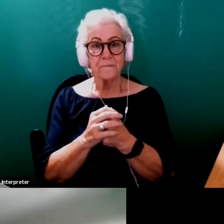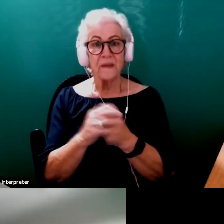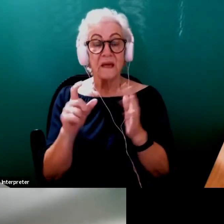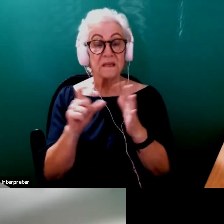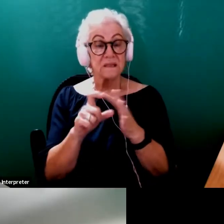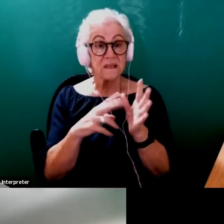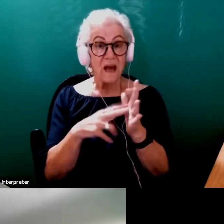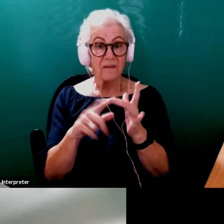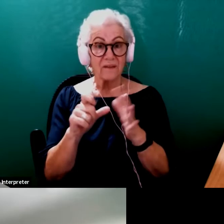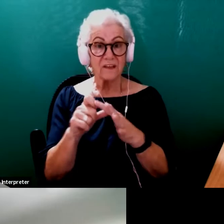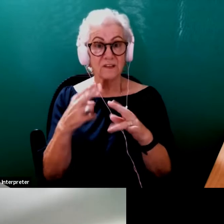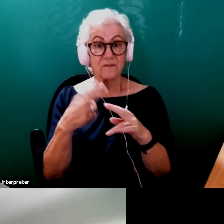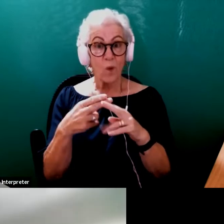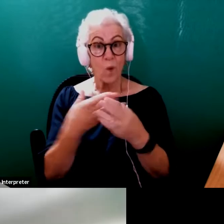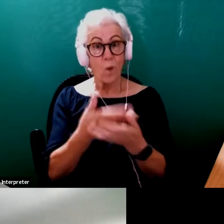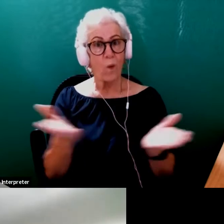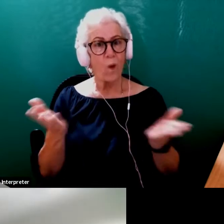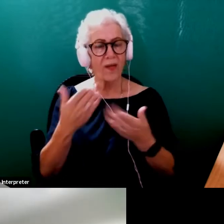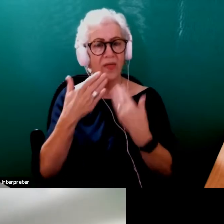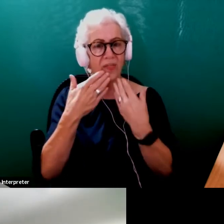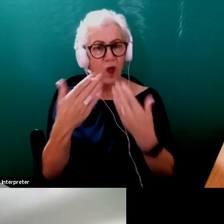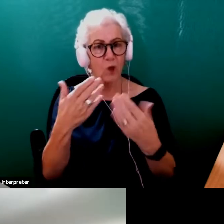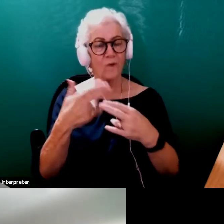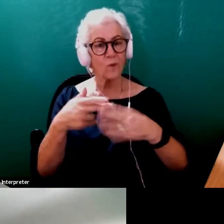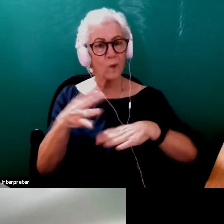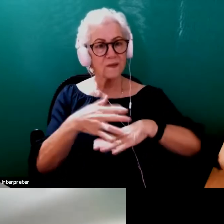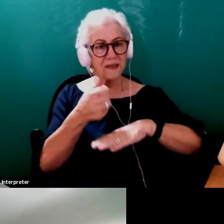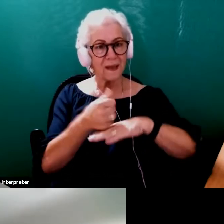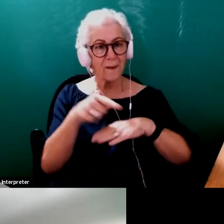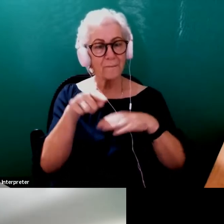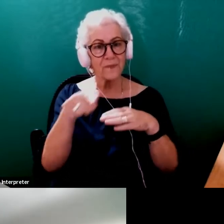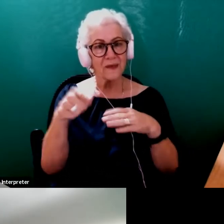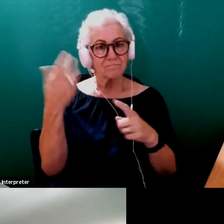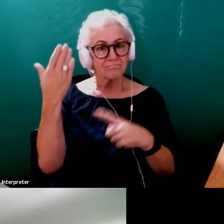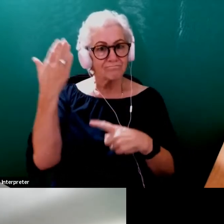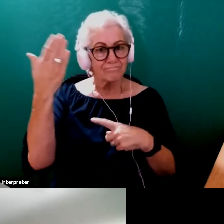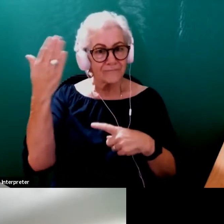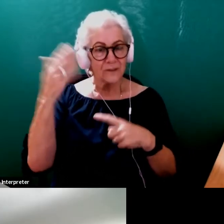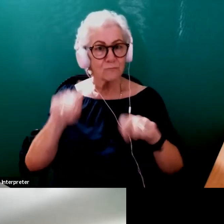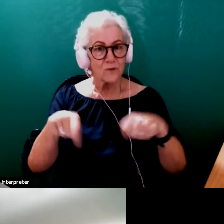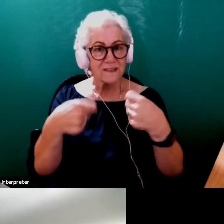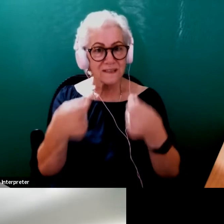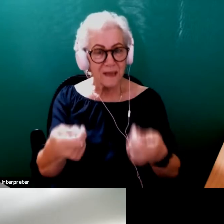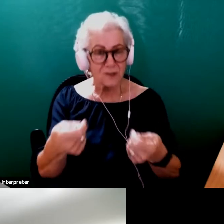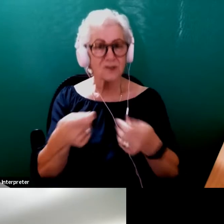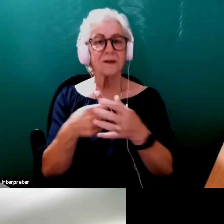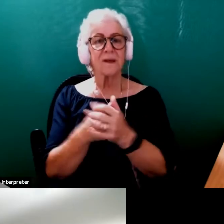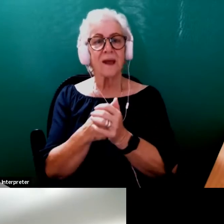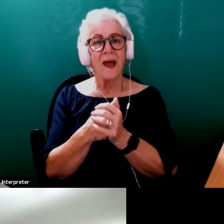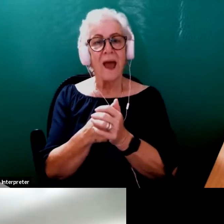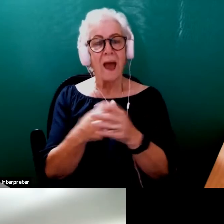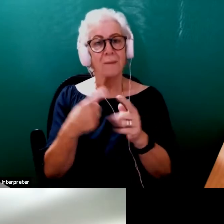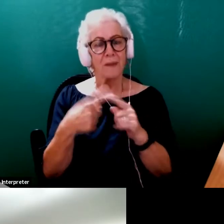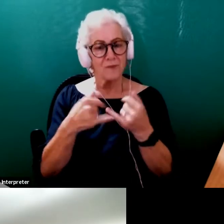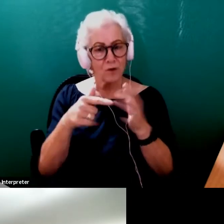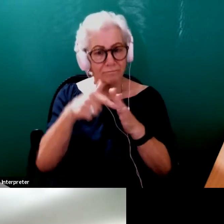David, on behalf of us all, thank you very, very much for setting this session up so elegantly and comprehensively.